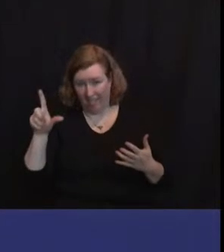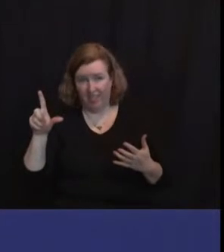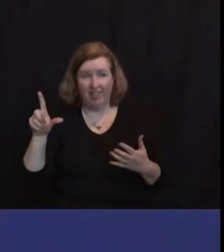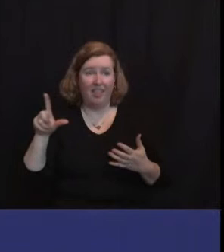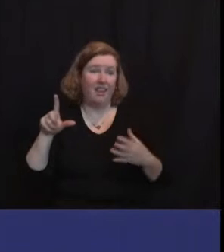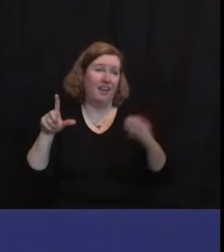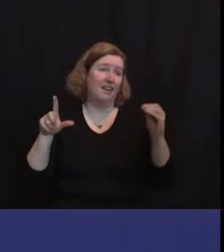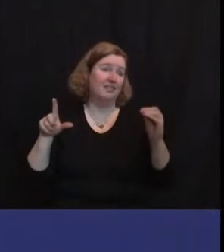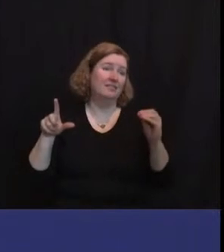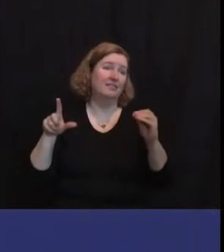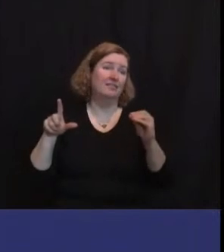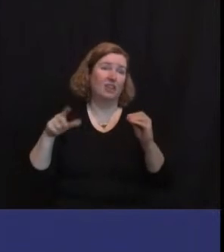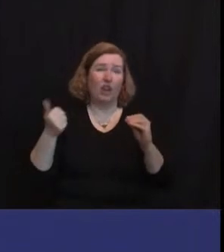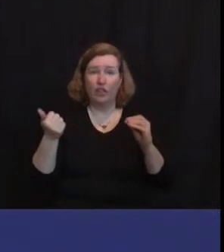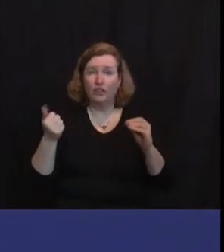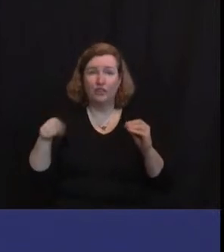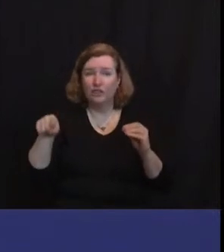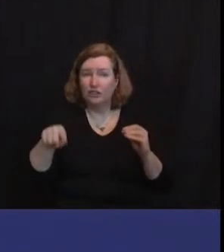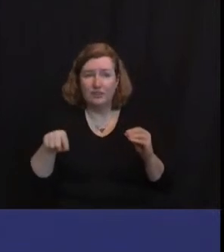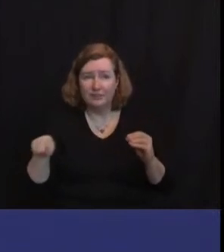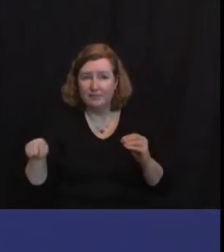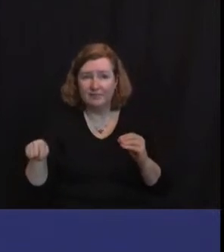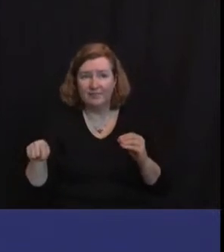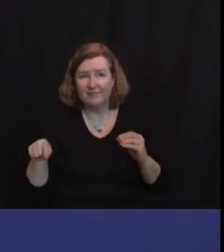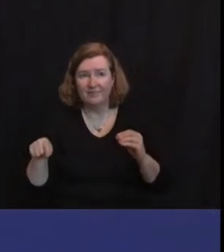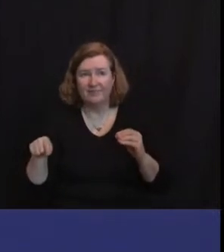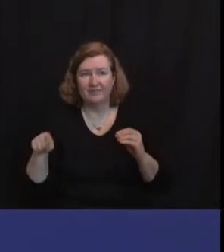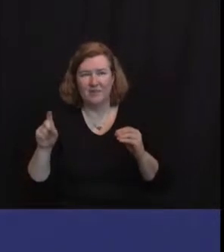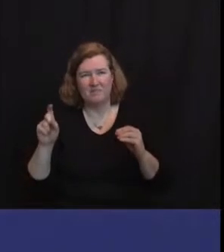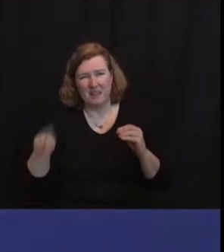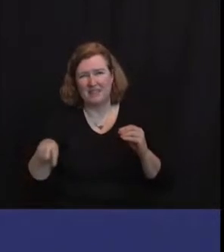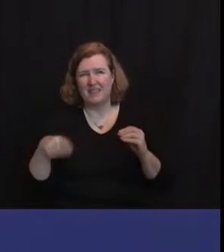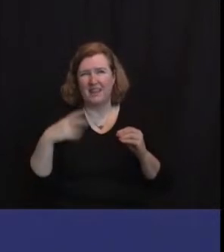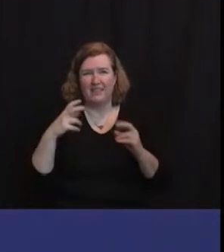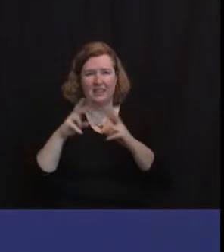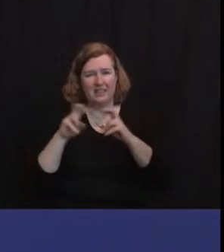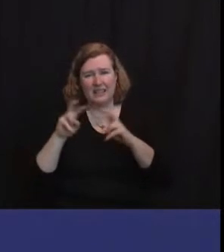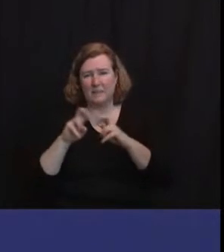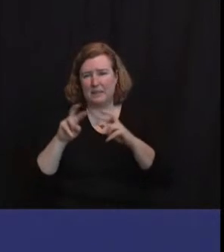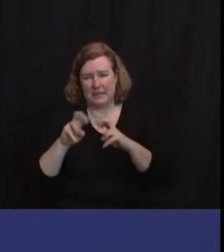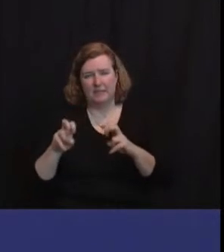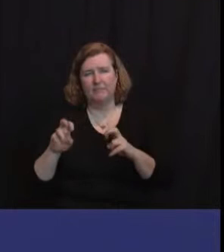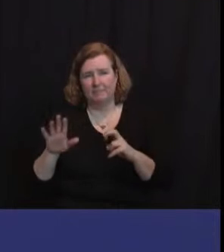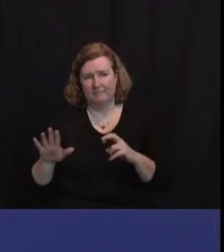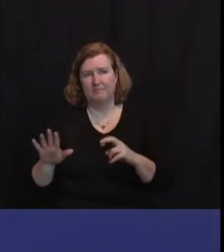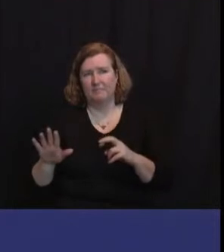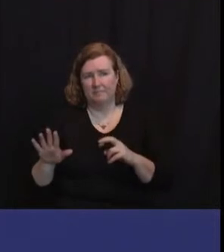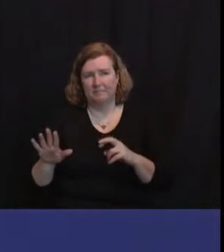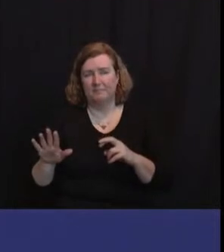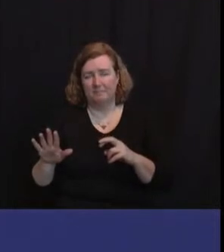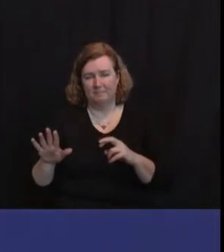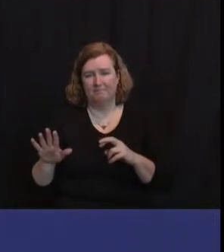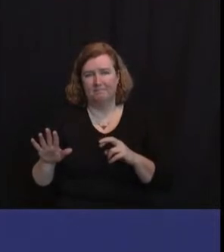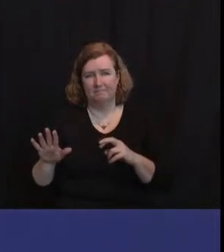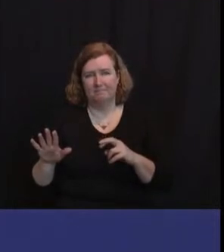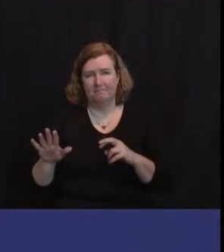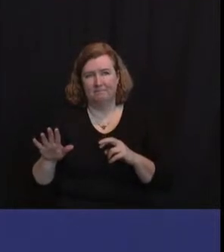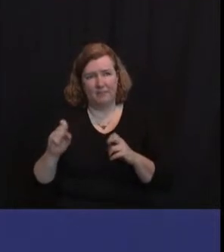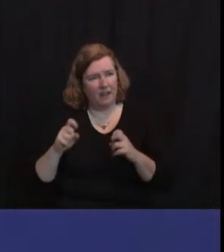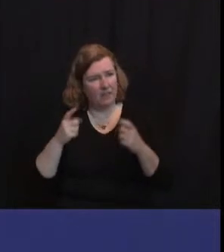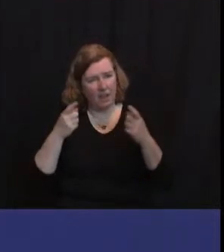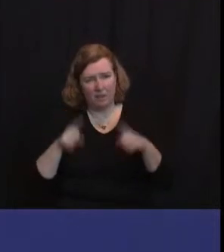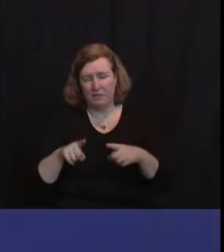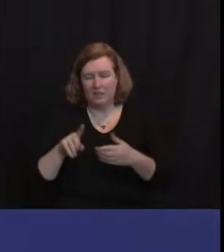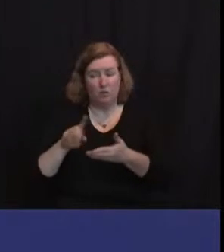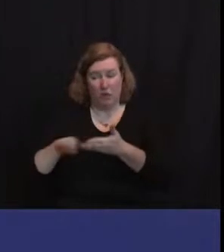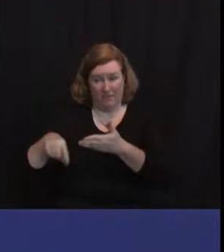today, will need to get their assessments done this spring. I can't tell you off the top of my head what percentage of our kids that